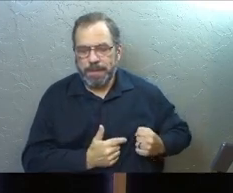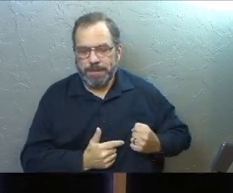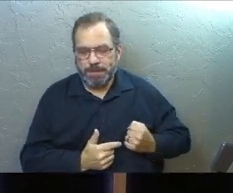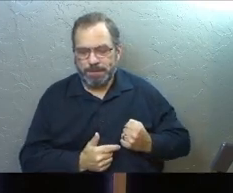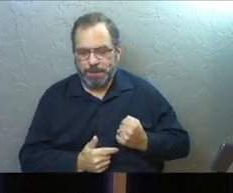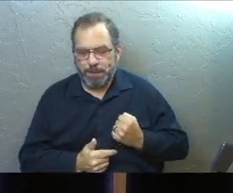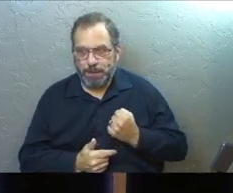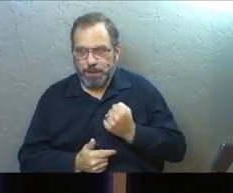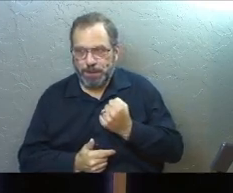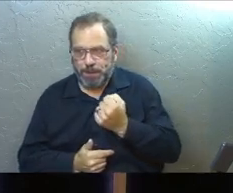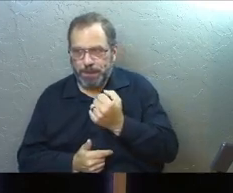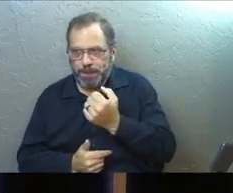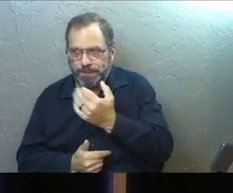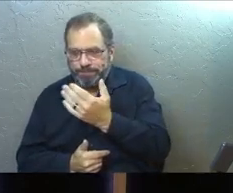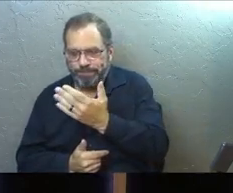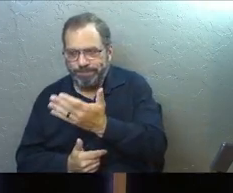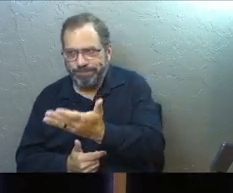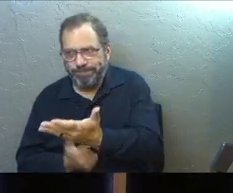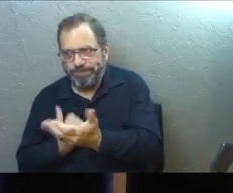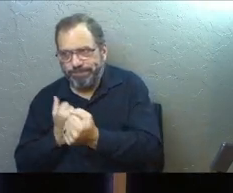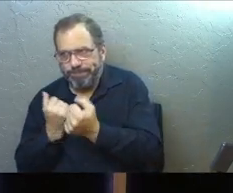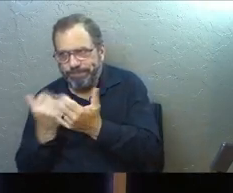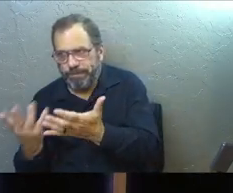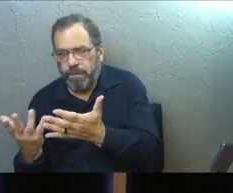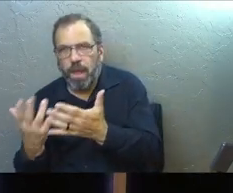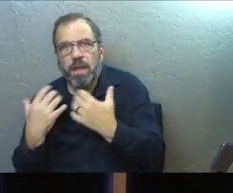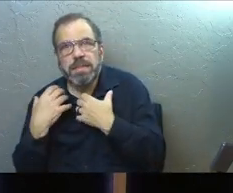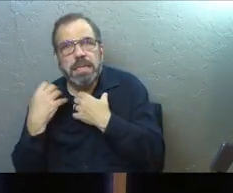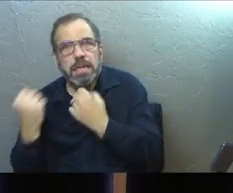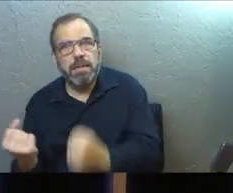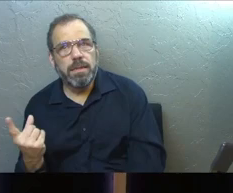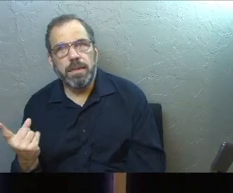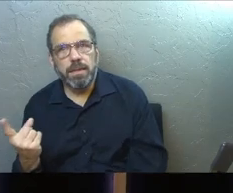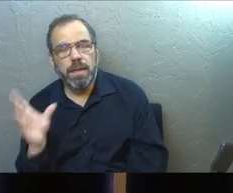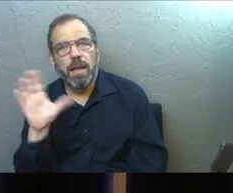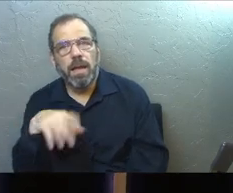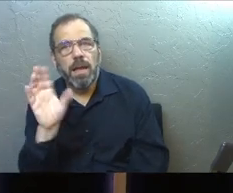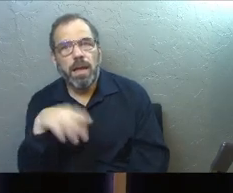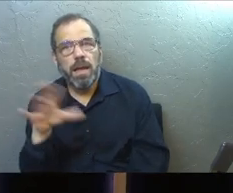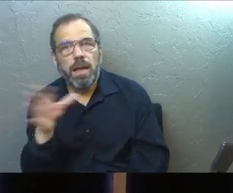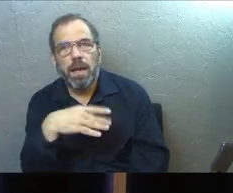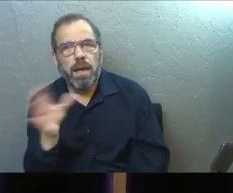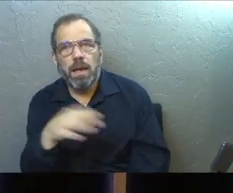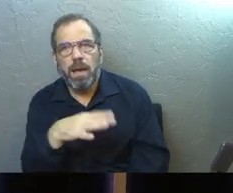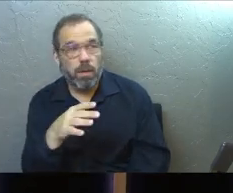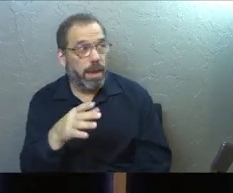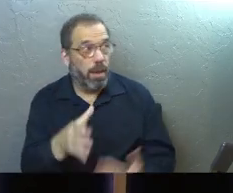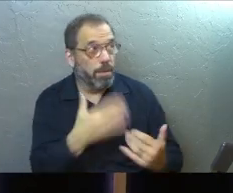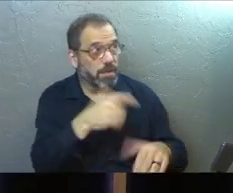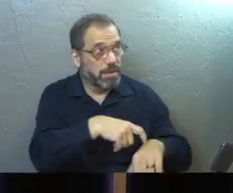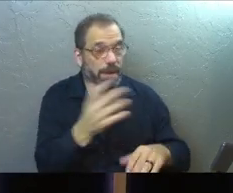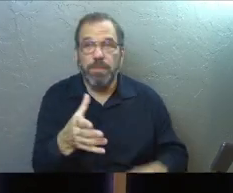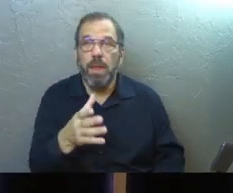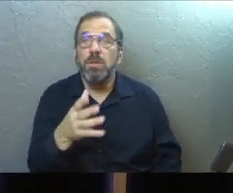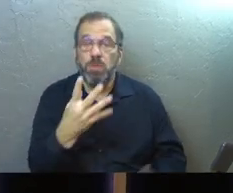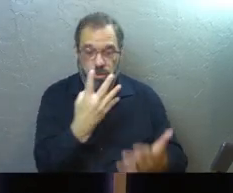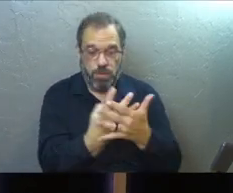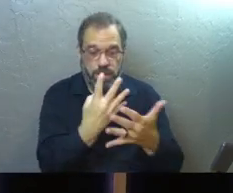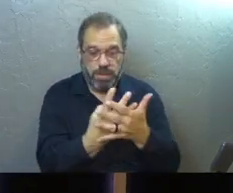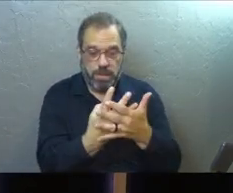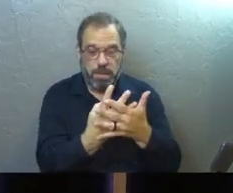telling them that leads to your healing. It's a massive thing. So we're almost done. Come out of your